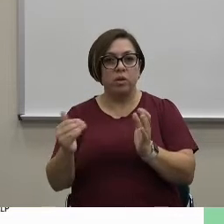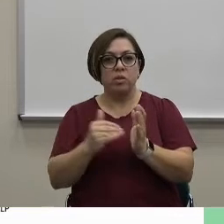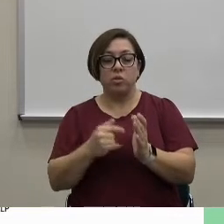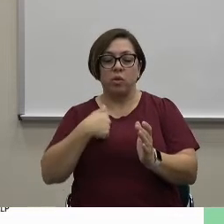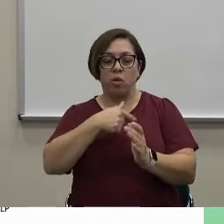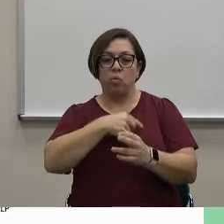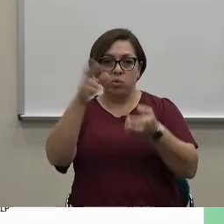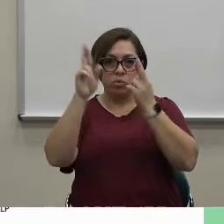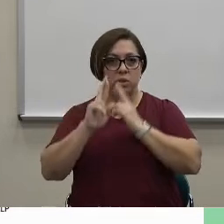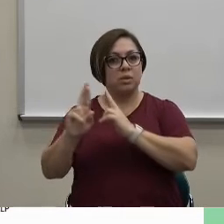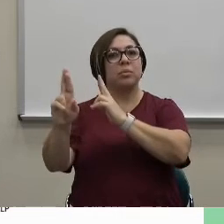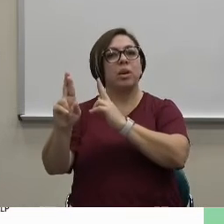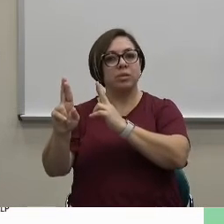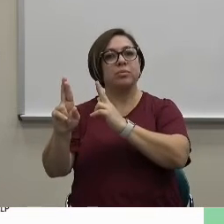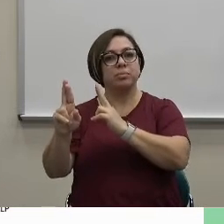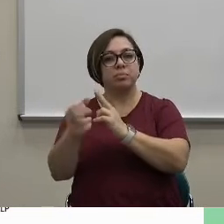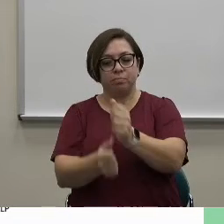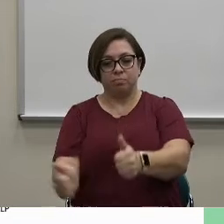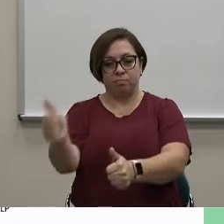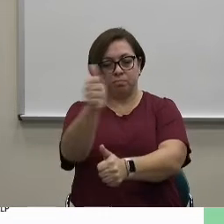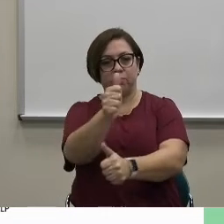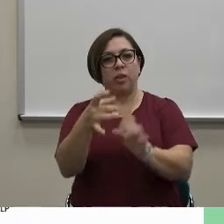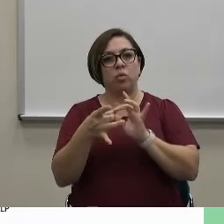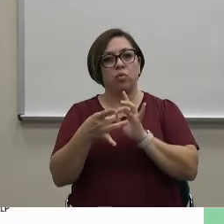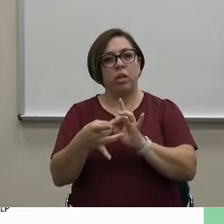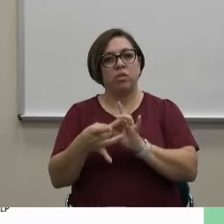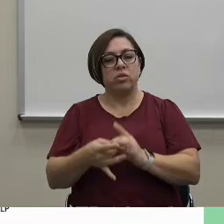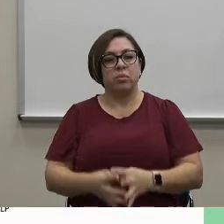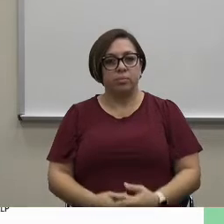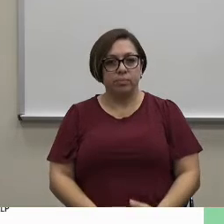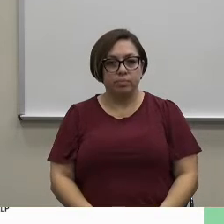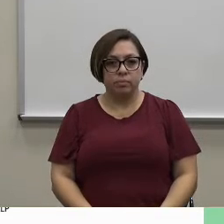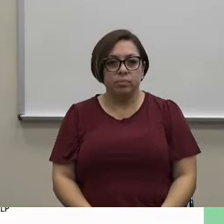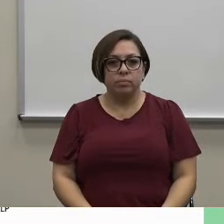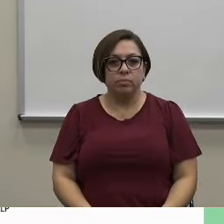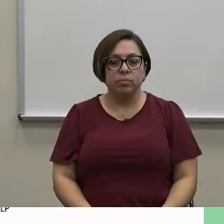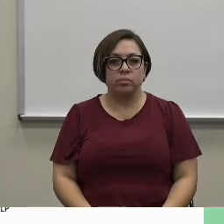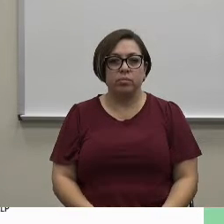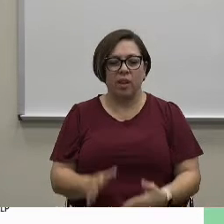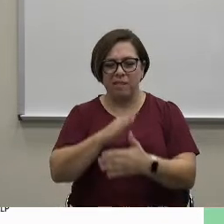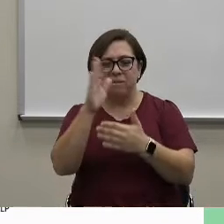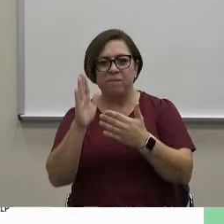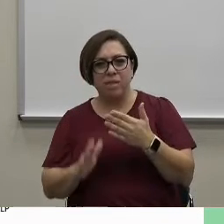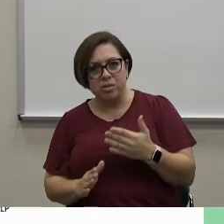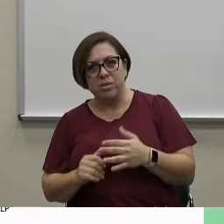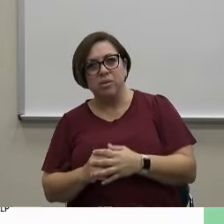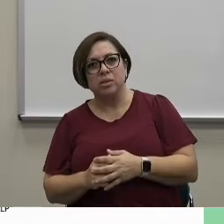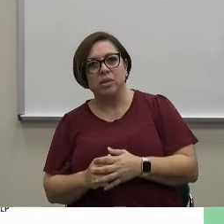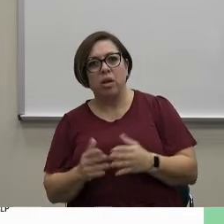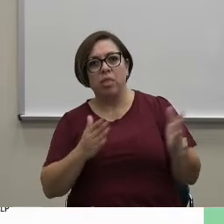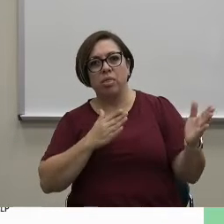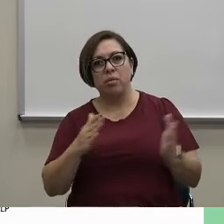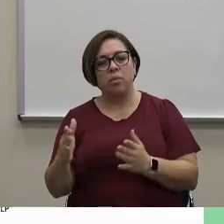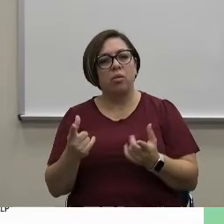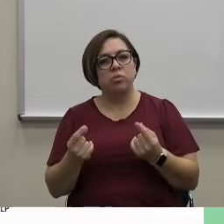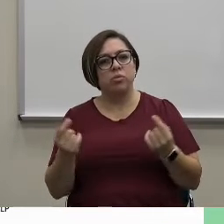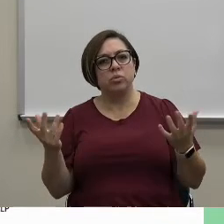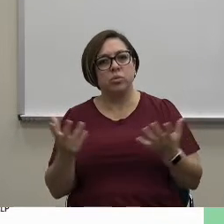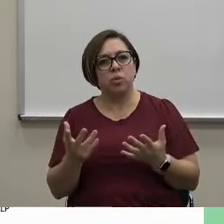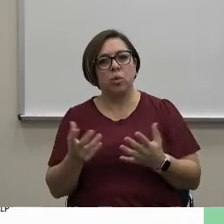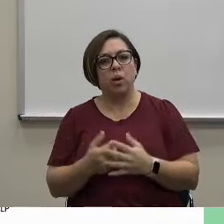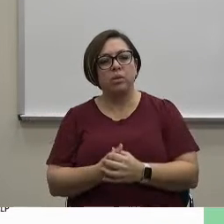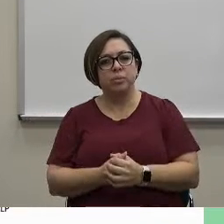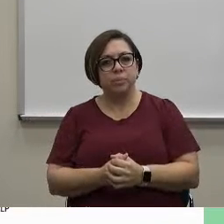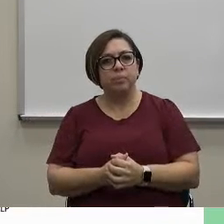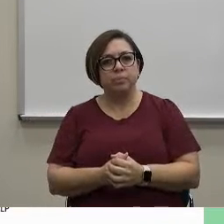that incumbency relationship. And then finally, the plans will comport